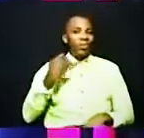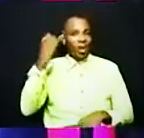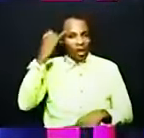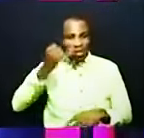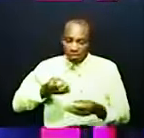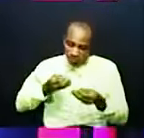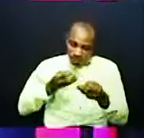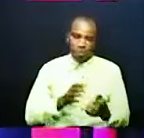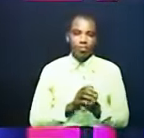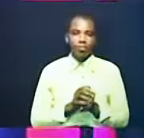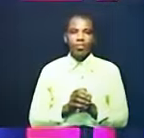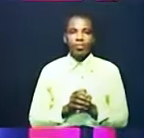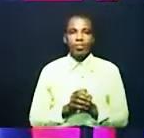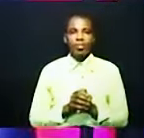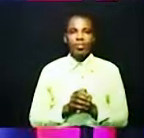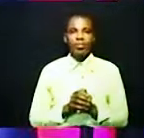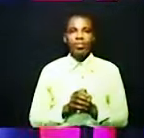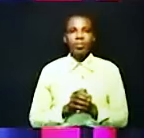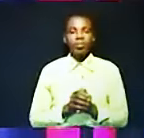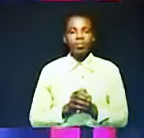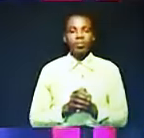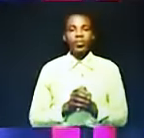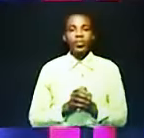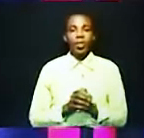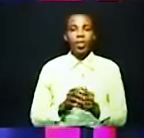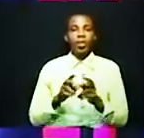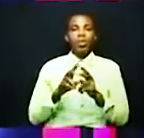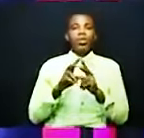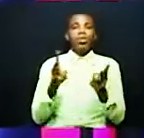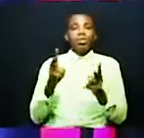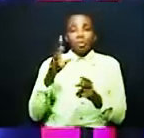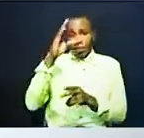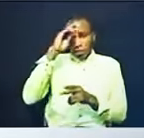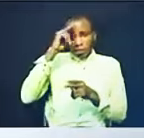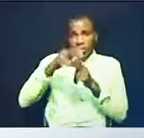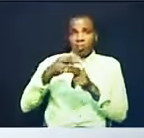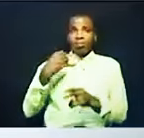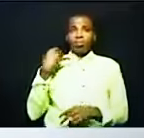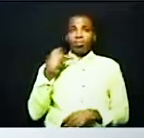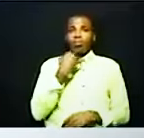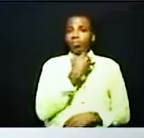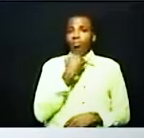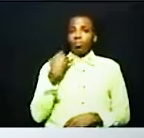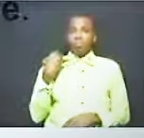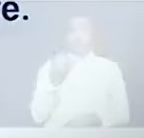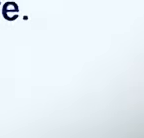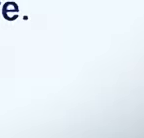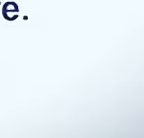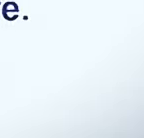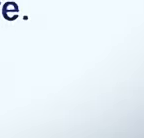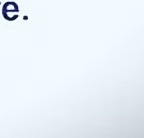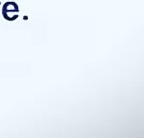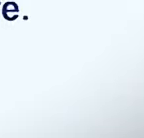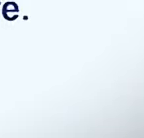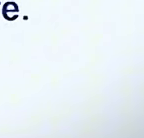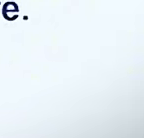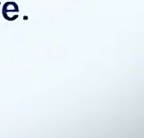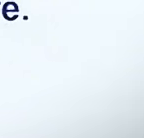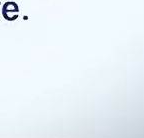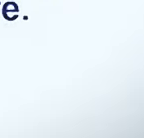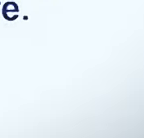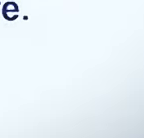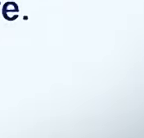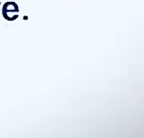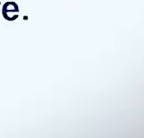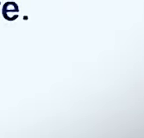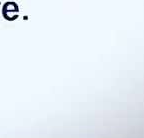is traceable to his Puritan upbringing. Jonathan Edwards na bako same way no e jina senia baby